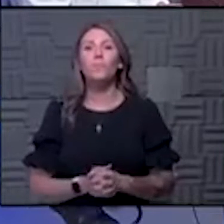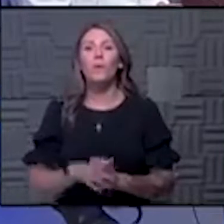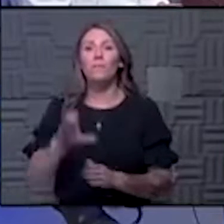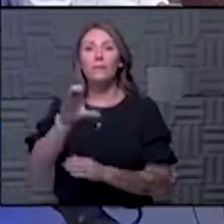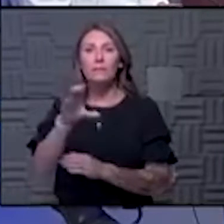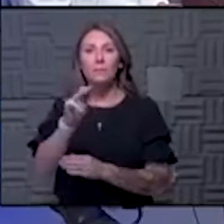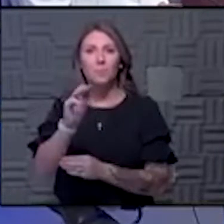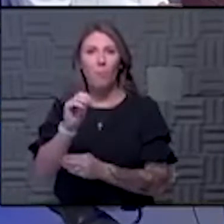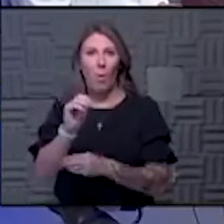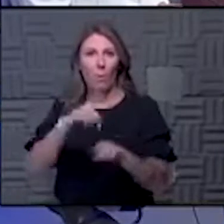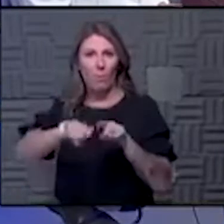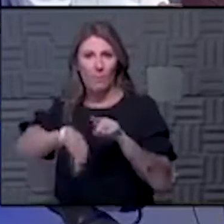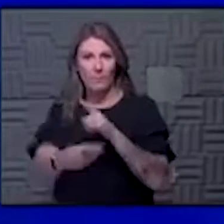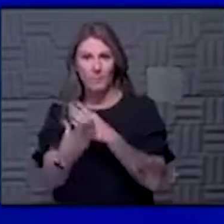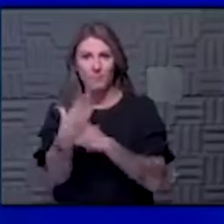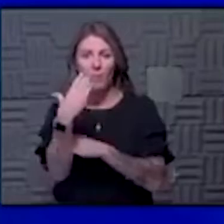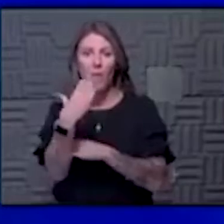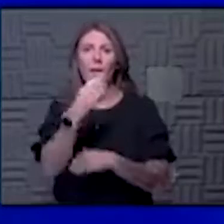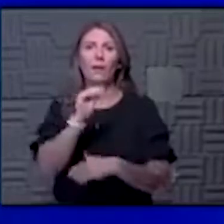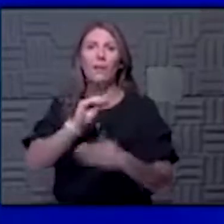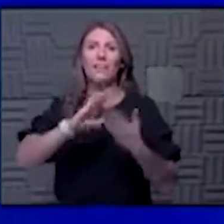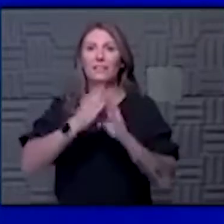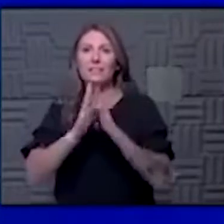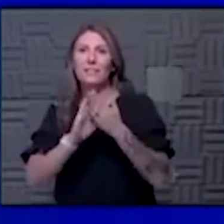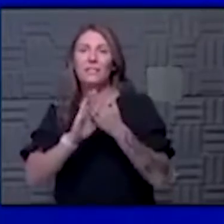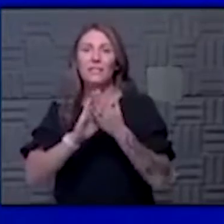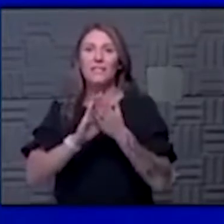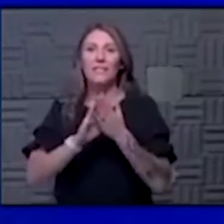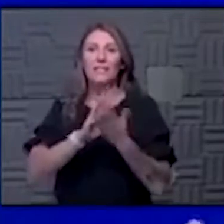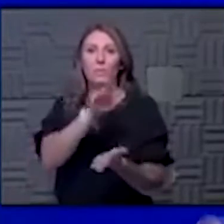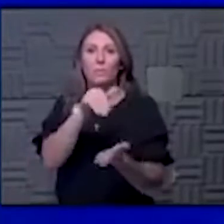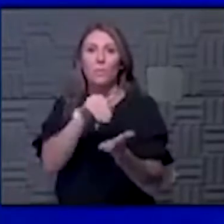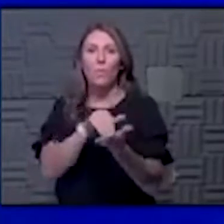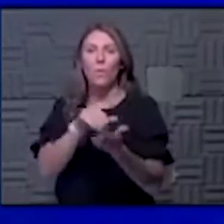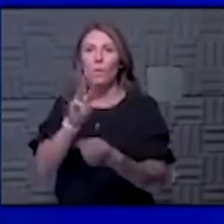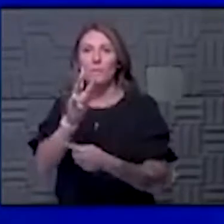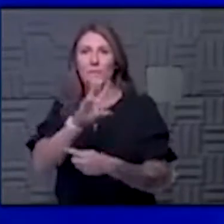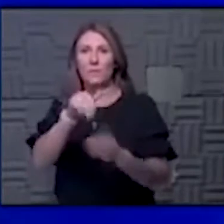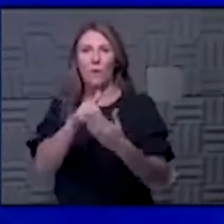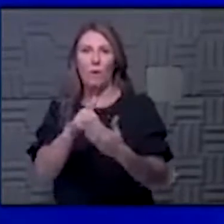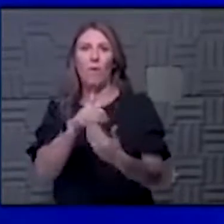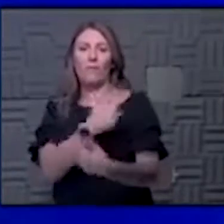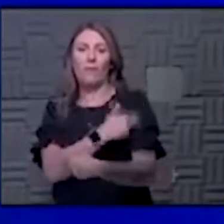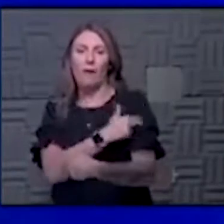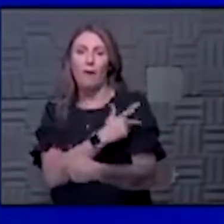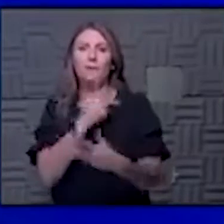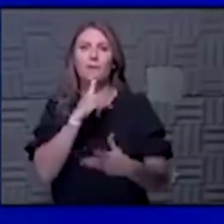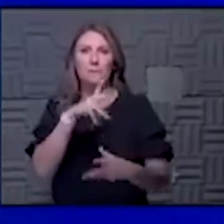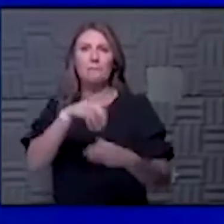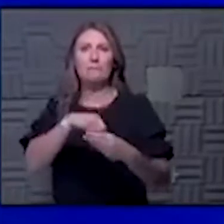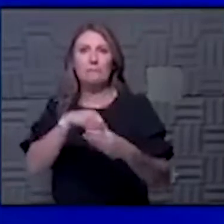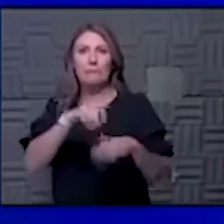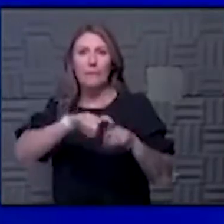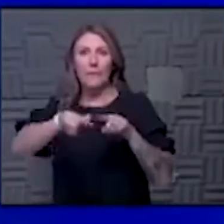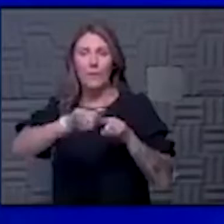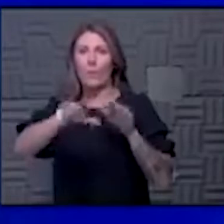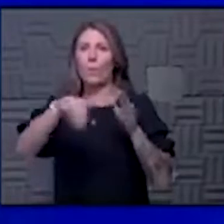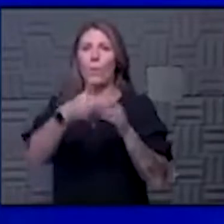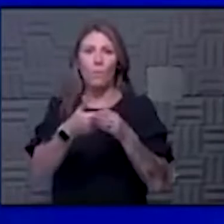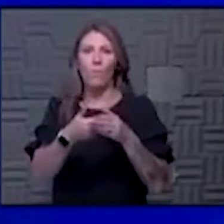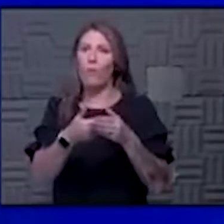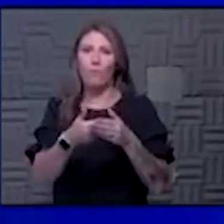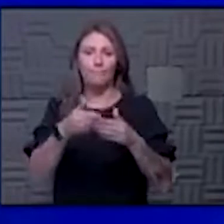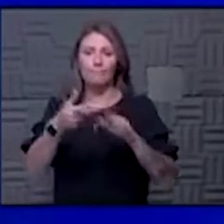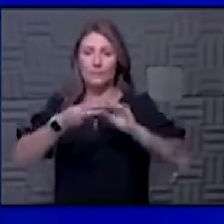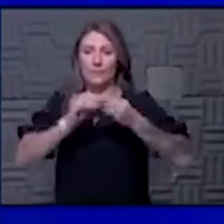officer call this morning, and I think the city, we call it the Core 6, the hospitals that have always been on all of our calls, and I think our overall numbers growing up in the city